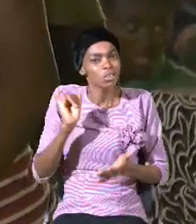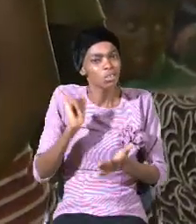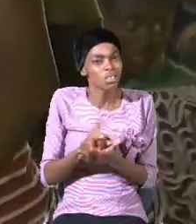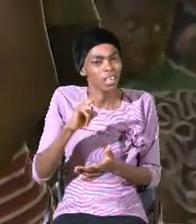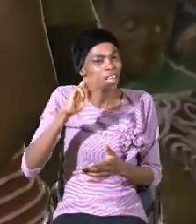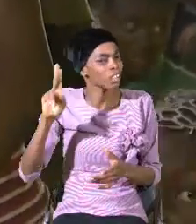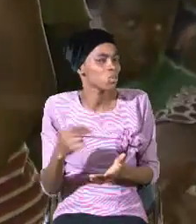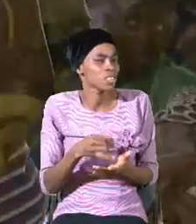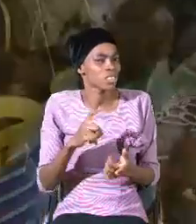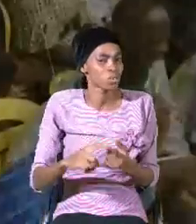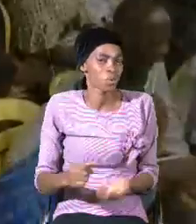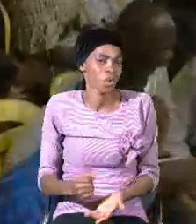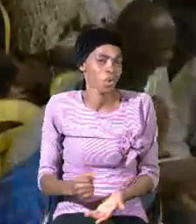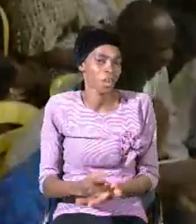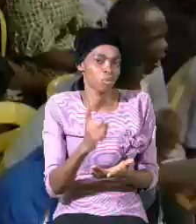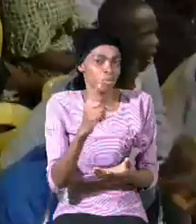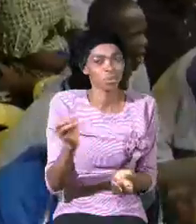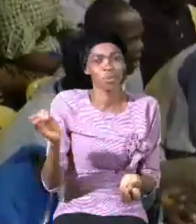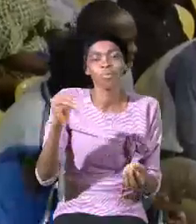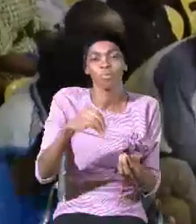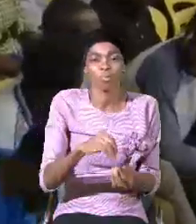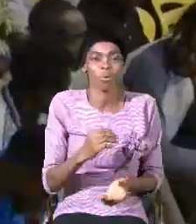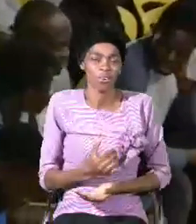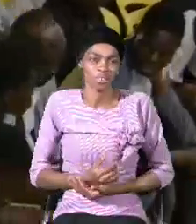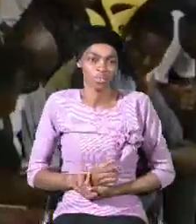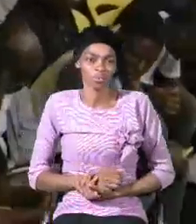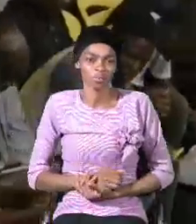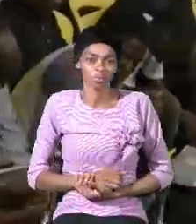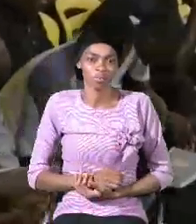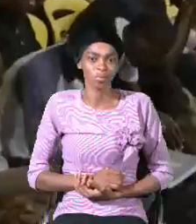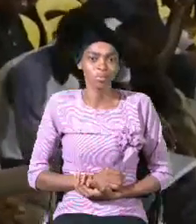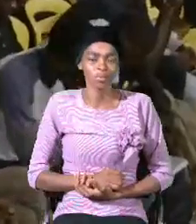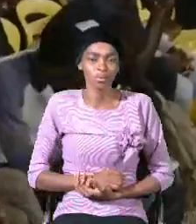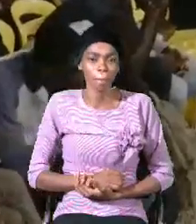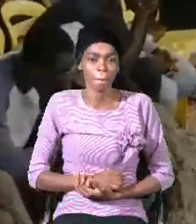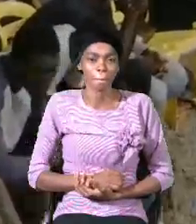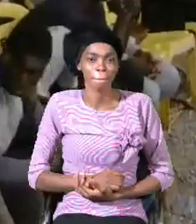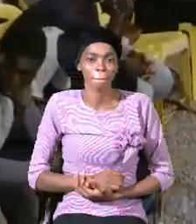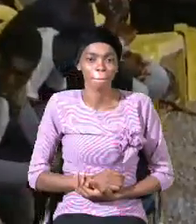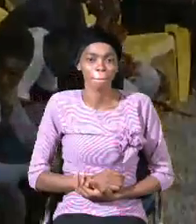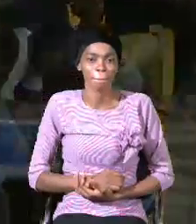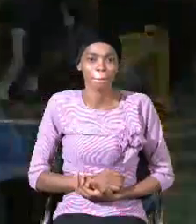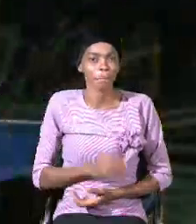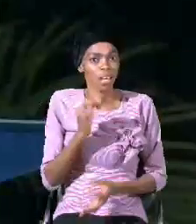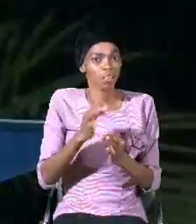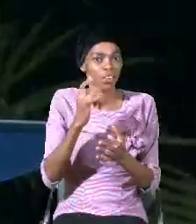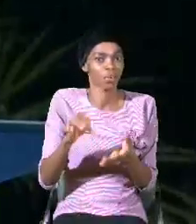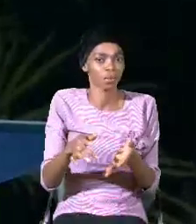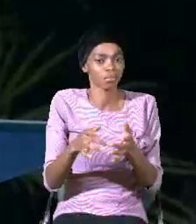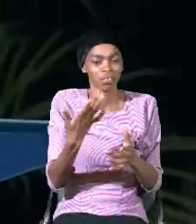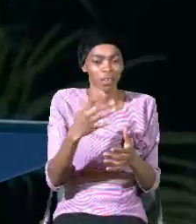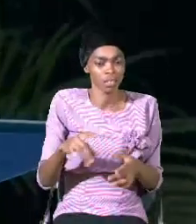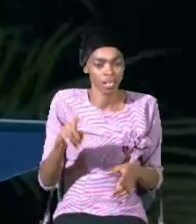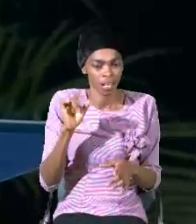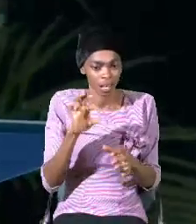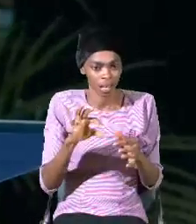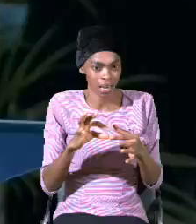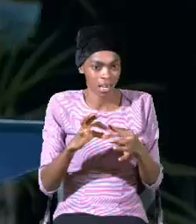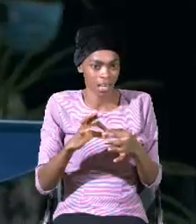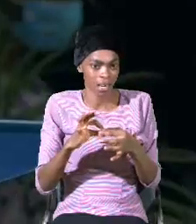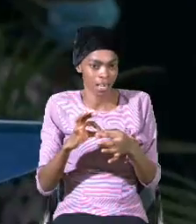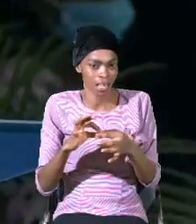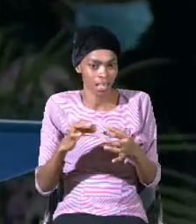that you will ever make. There's a link online. If you're online, there's a link scrolling there. Click